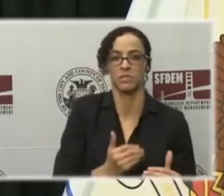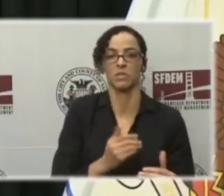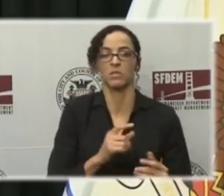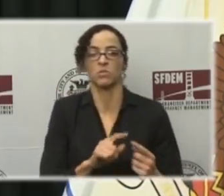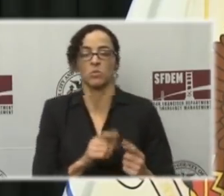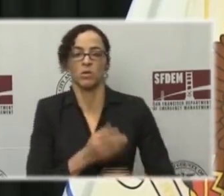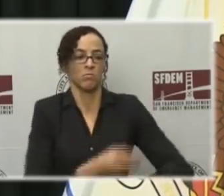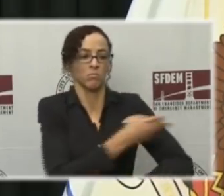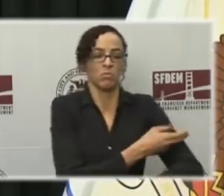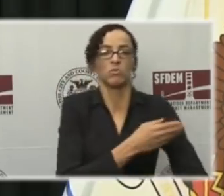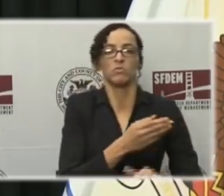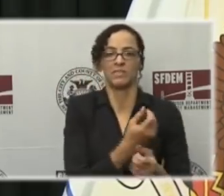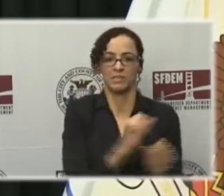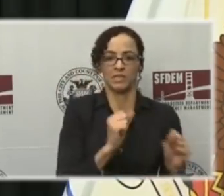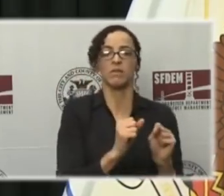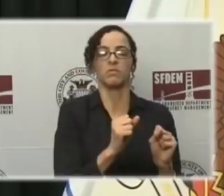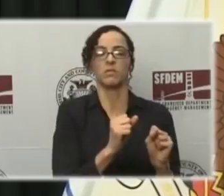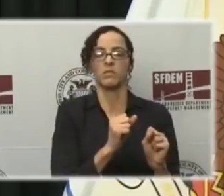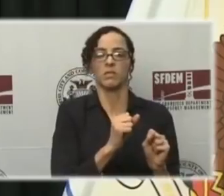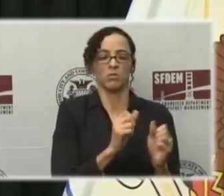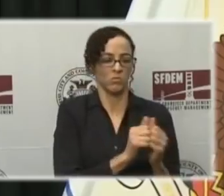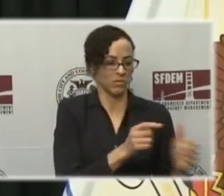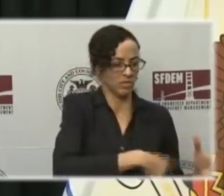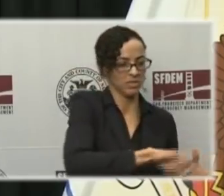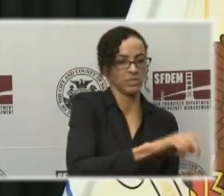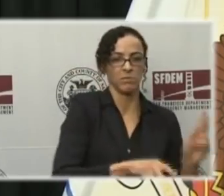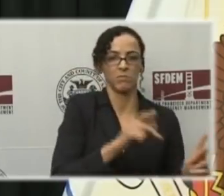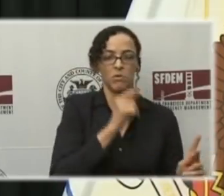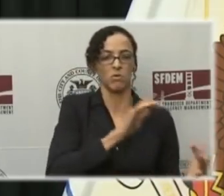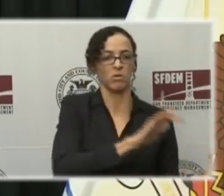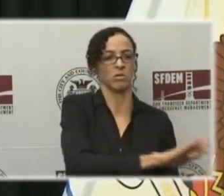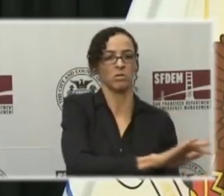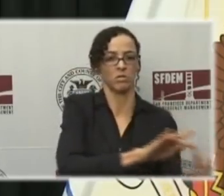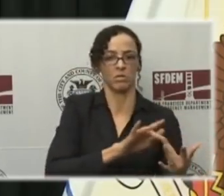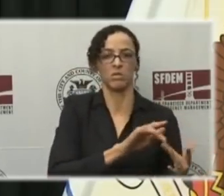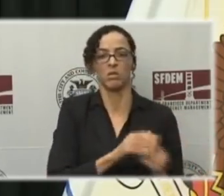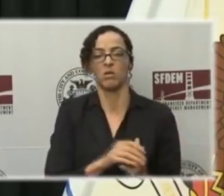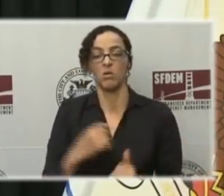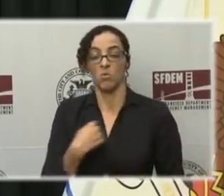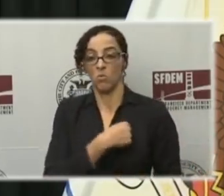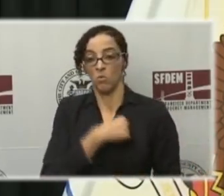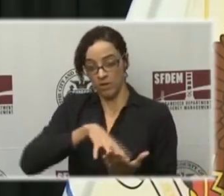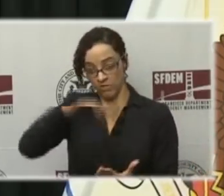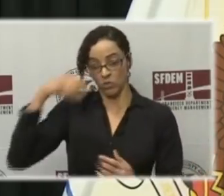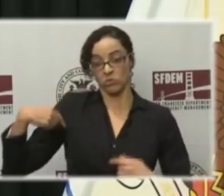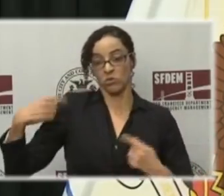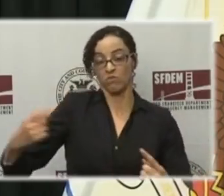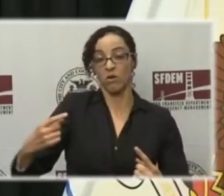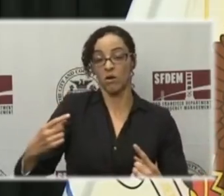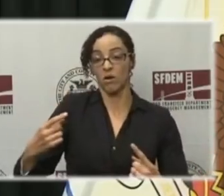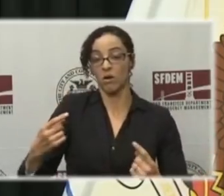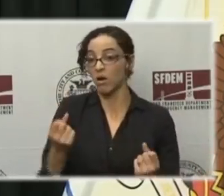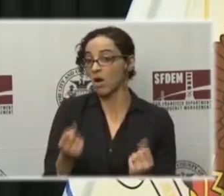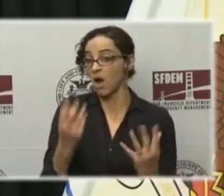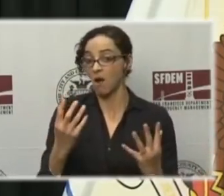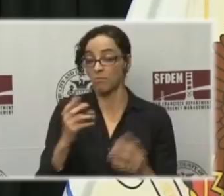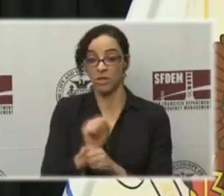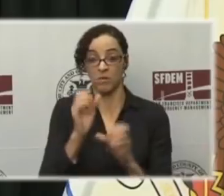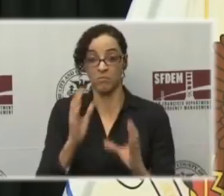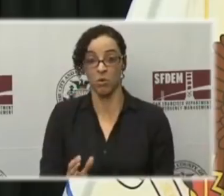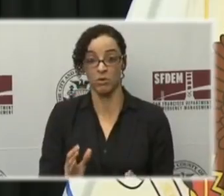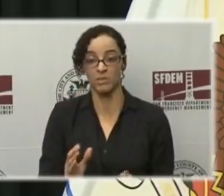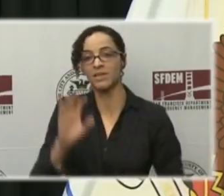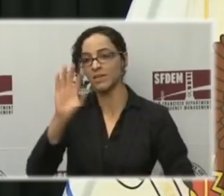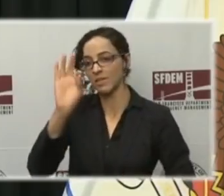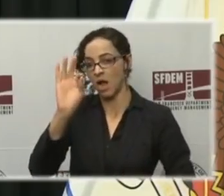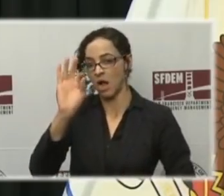And thus far, what we have learned is 9 employees of Laguna Honda Hospital have tested positive, as